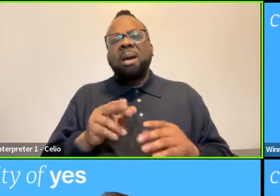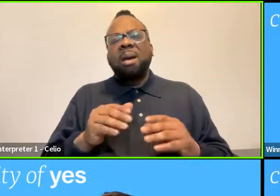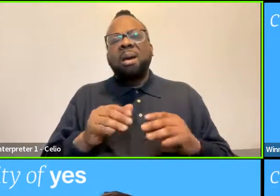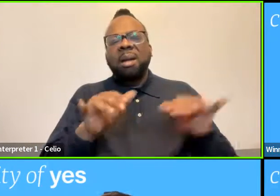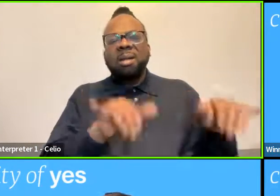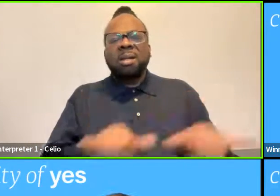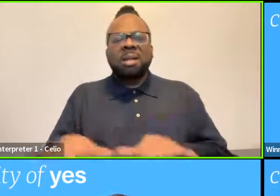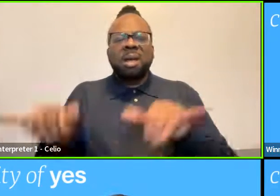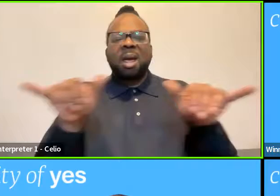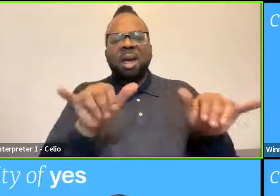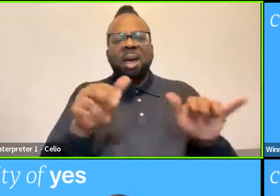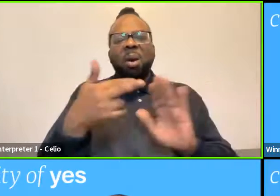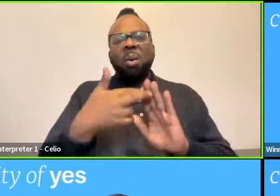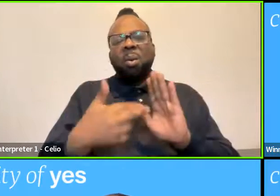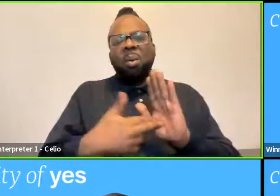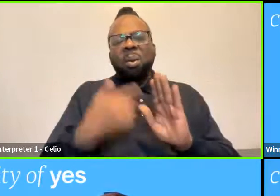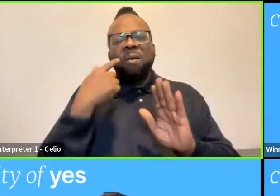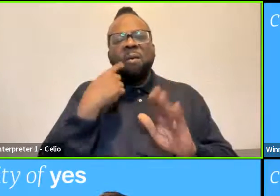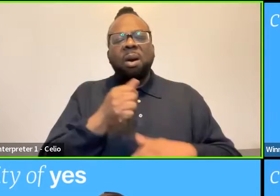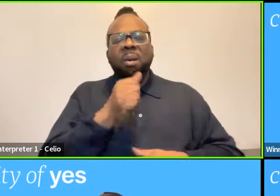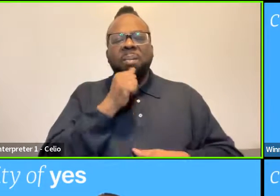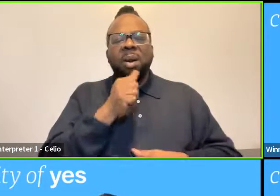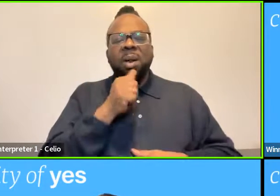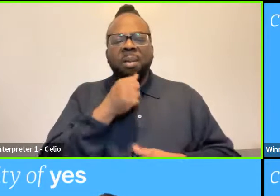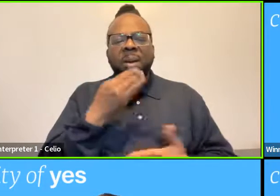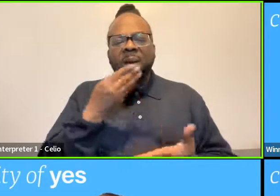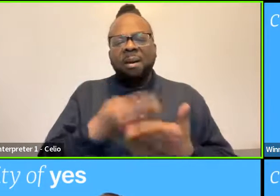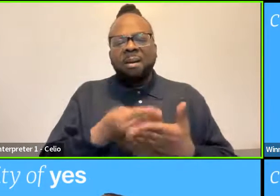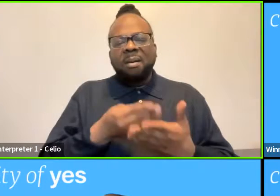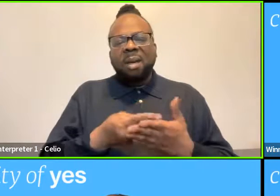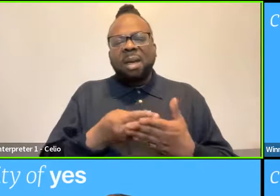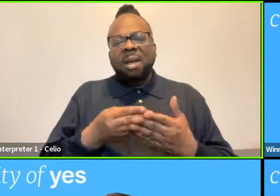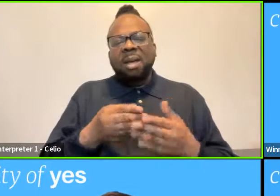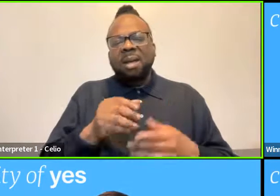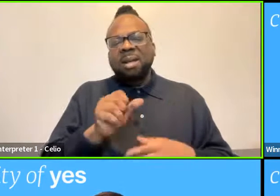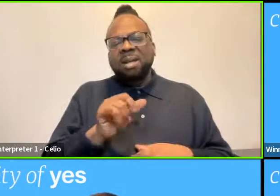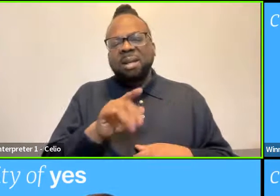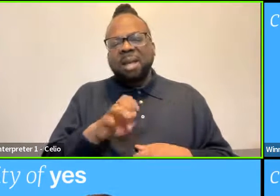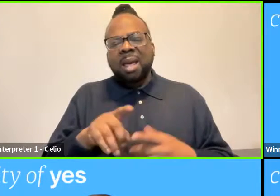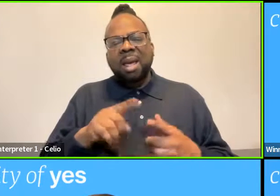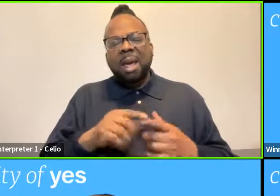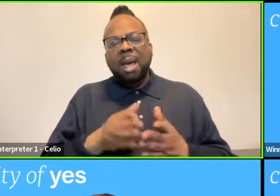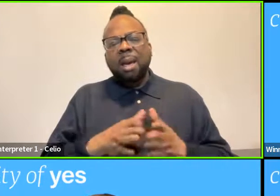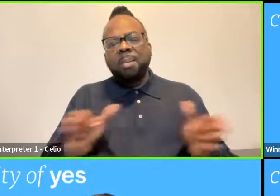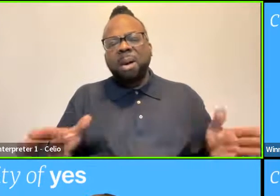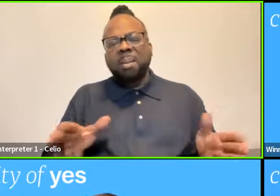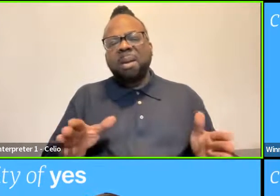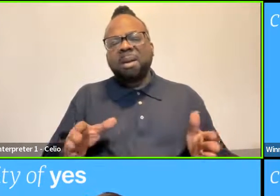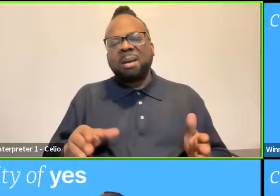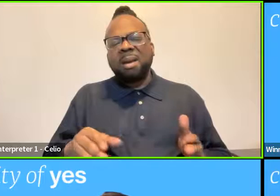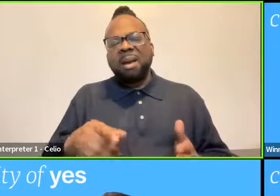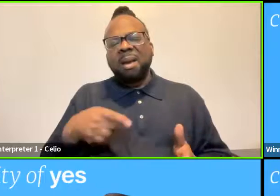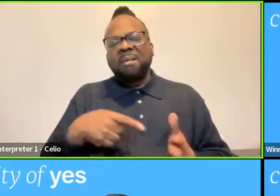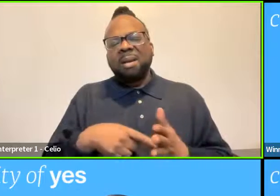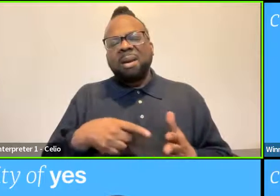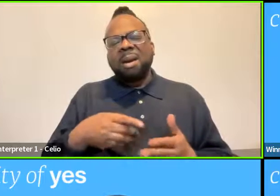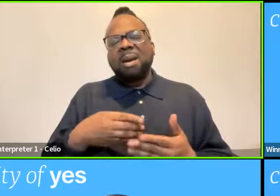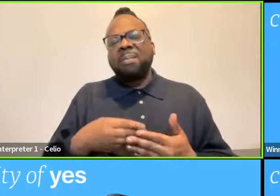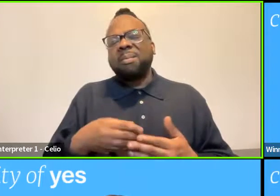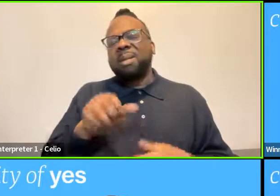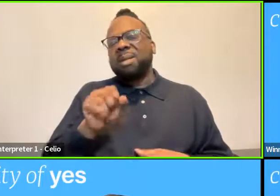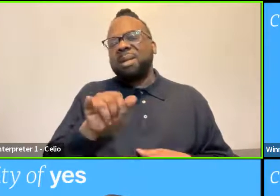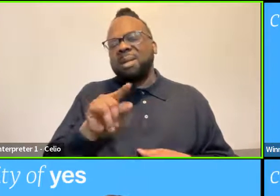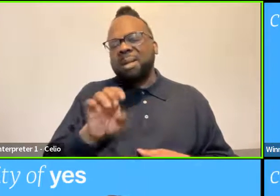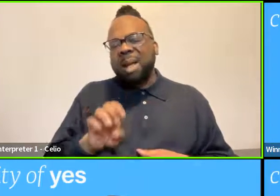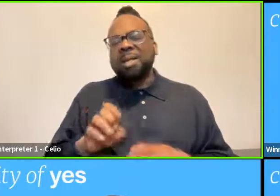for, privately financed sites, for publicly subsidized sites, for things like social housing. And so it's